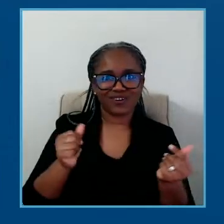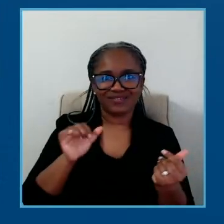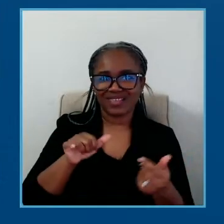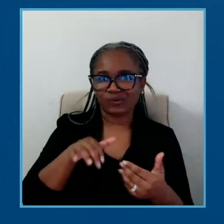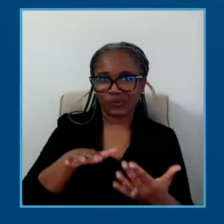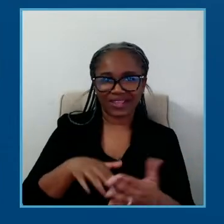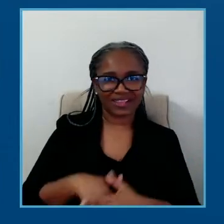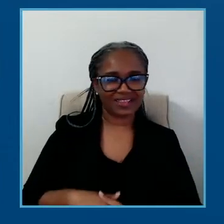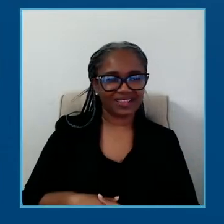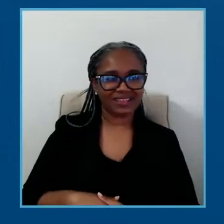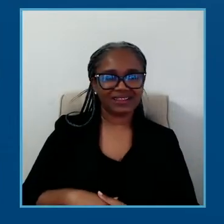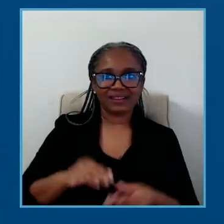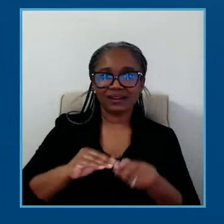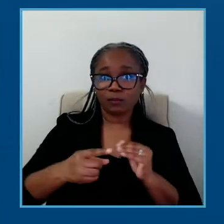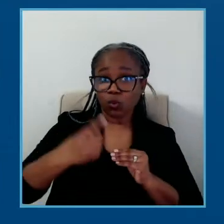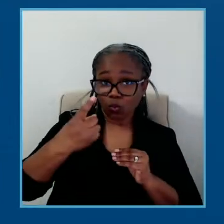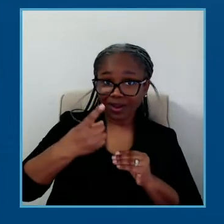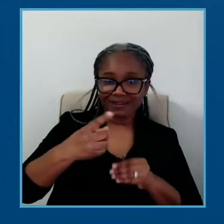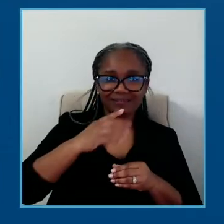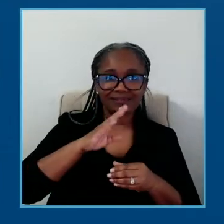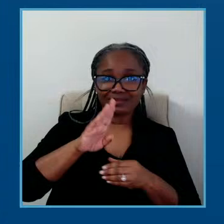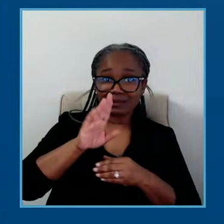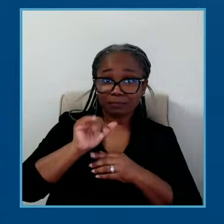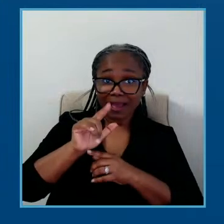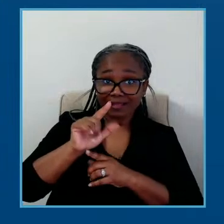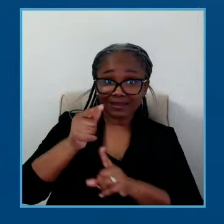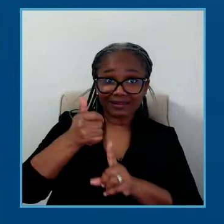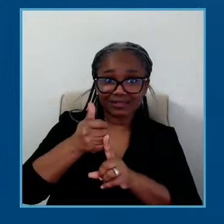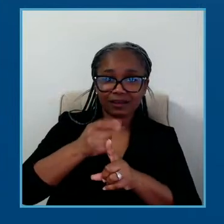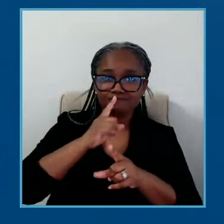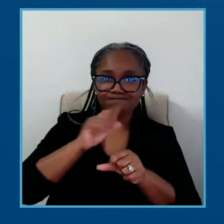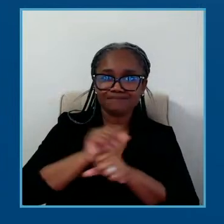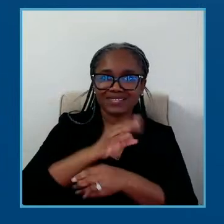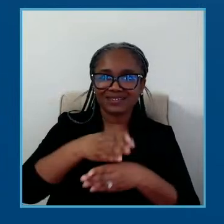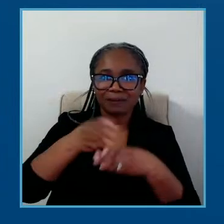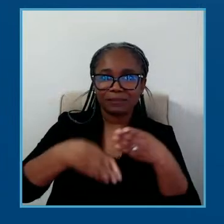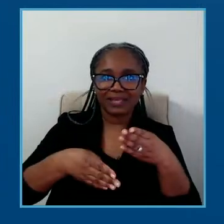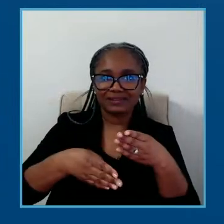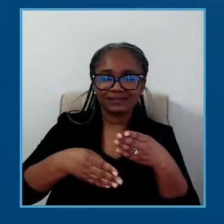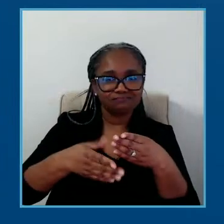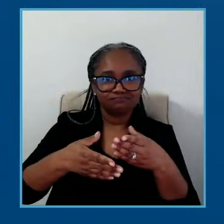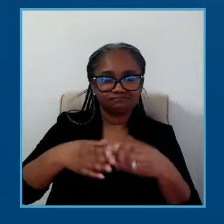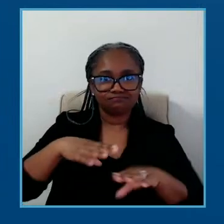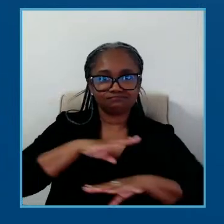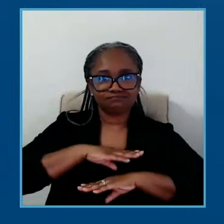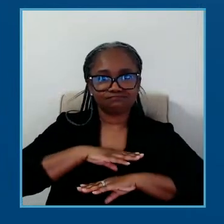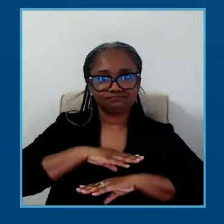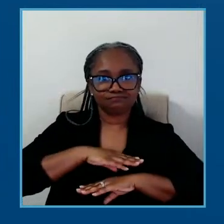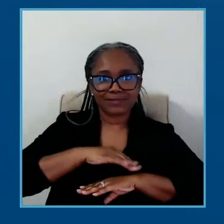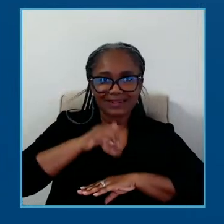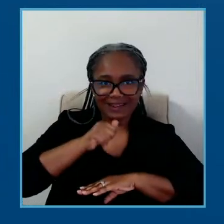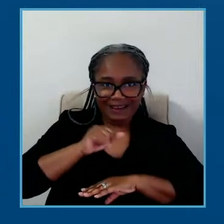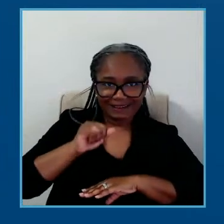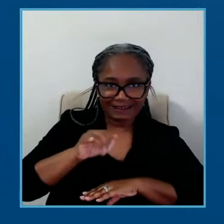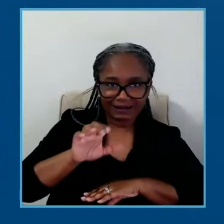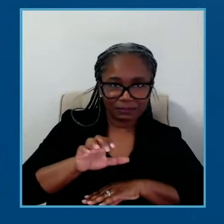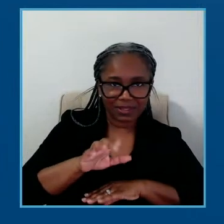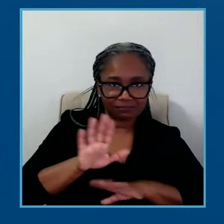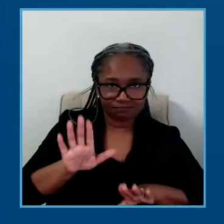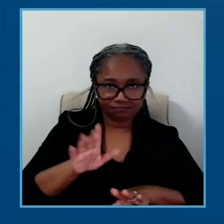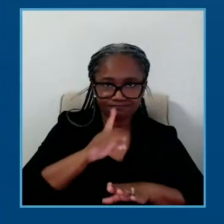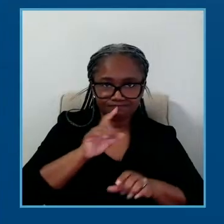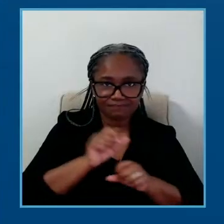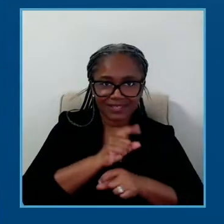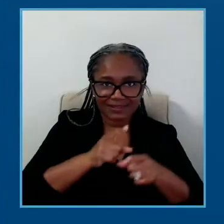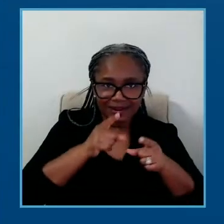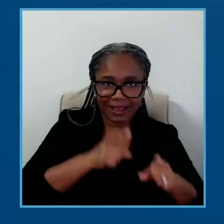the ballot had been completed, the election results were complete. So it's not an incomplete ballot, contrary to what's been testified to. So the